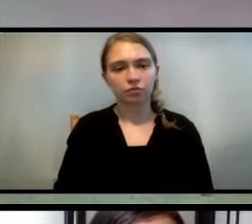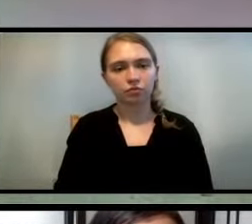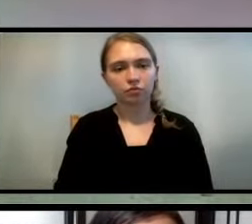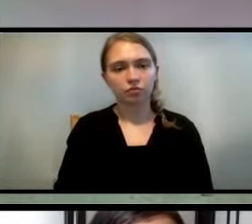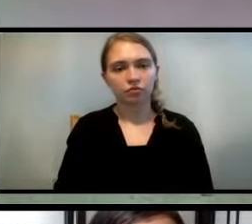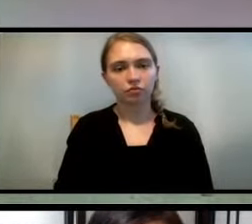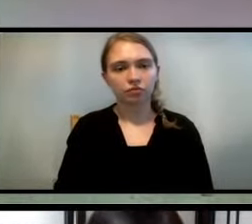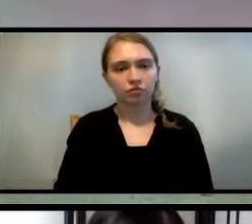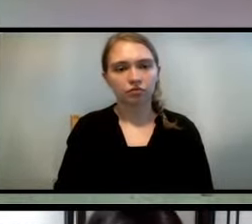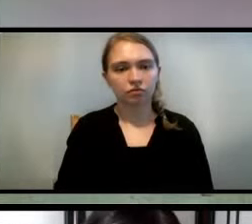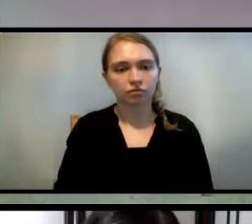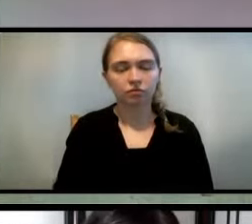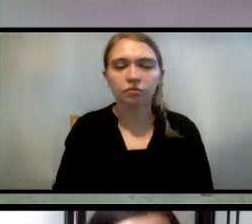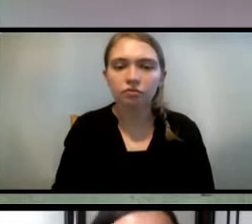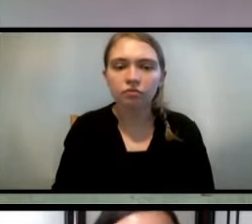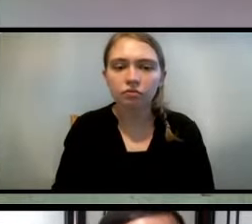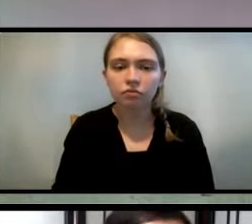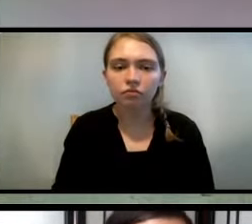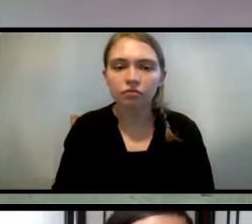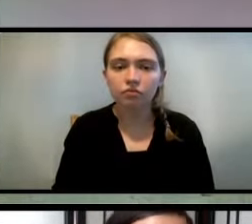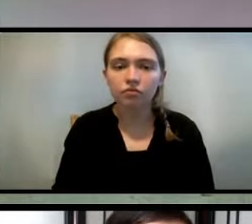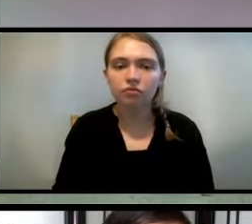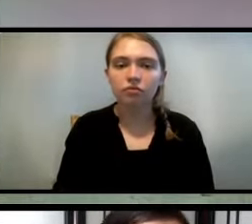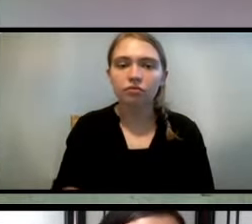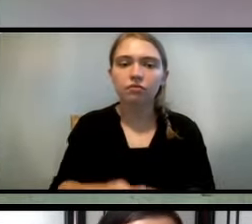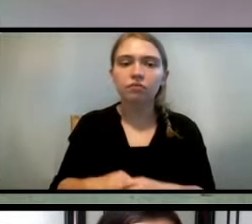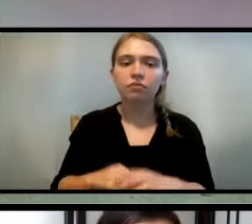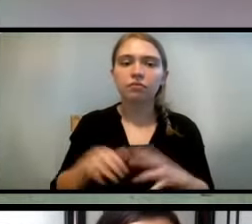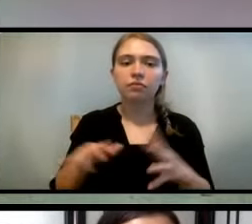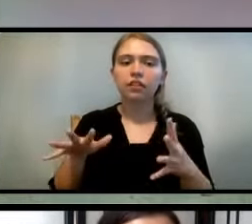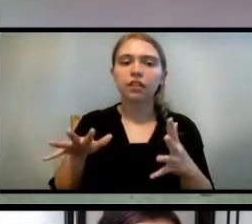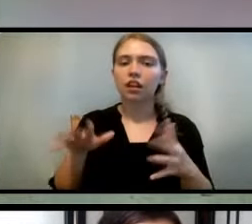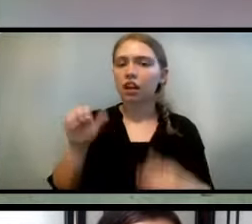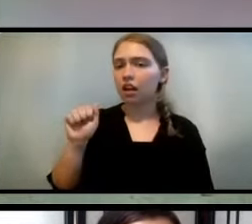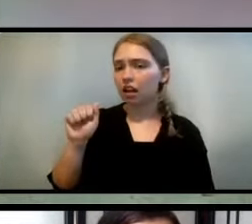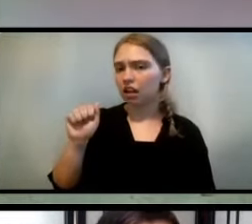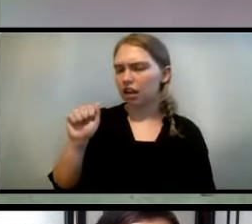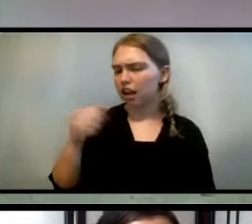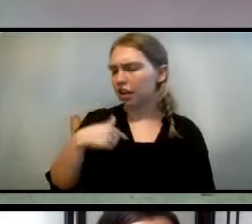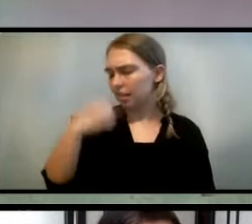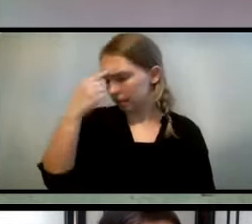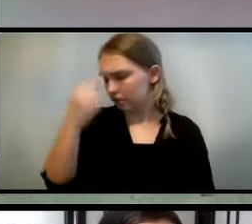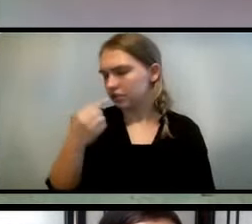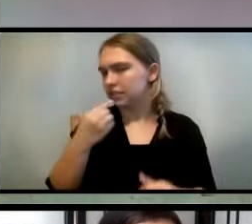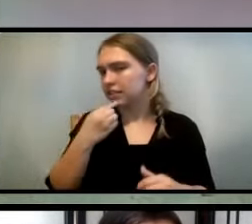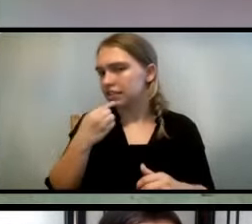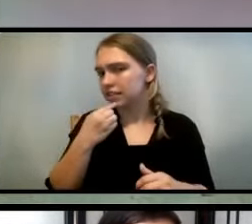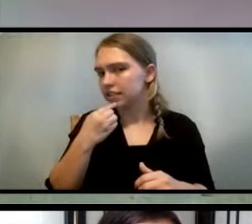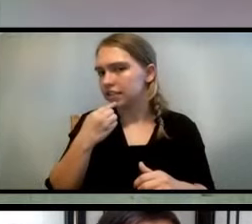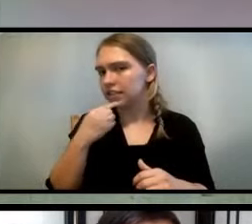Abuse is love. I think that, especially in queer communities, there is a,